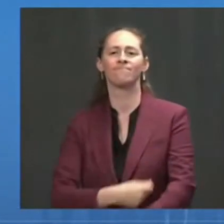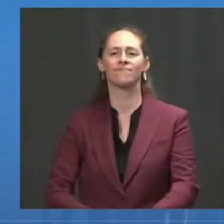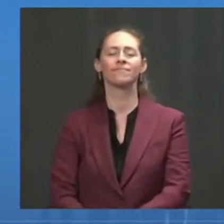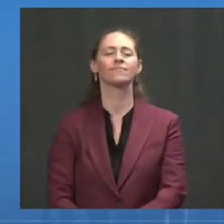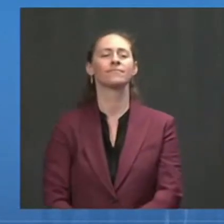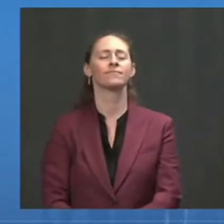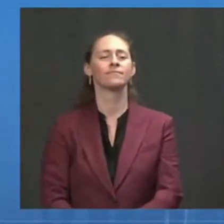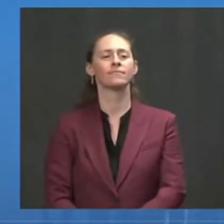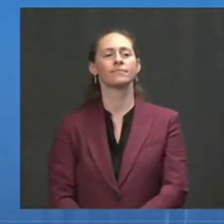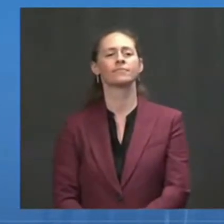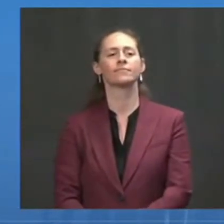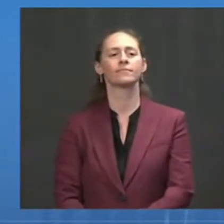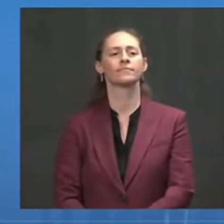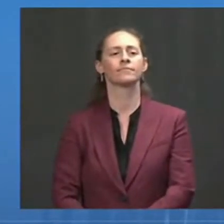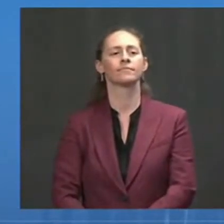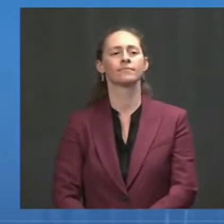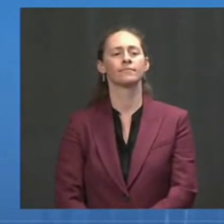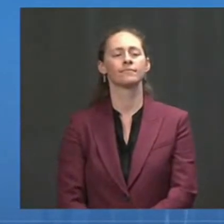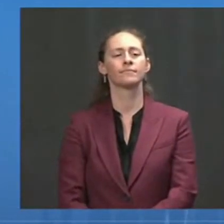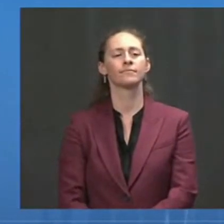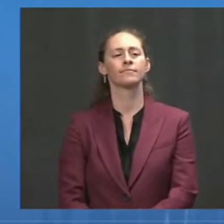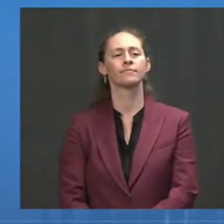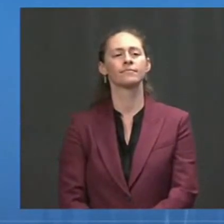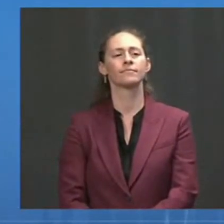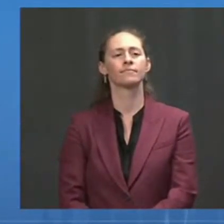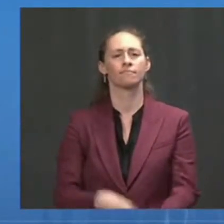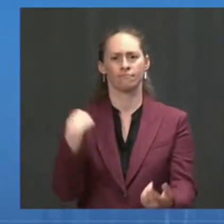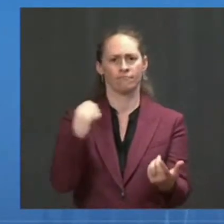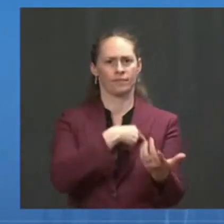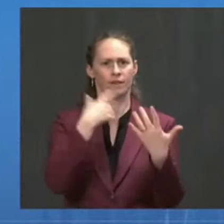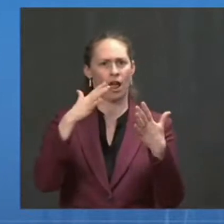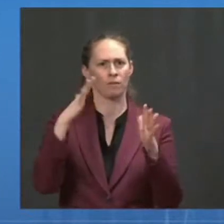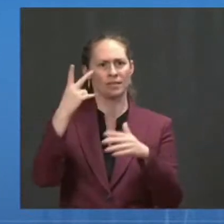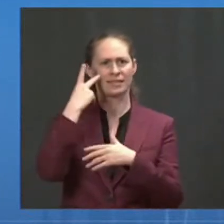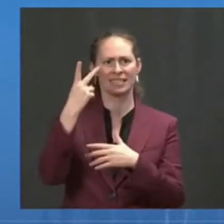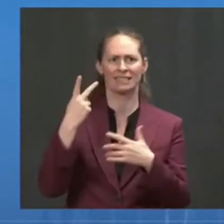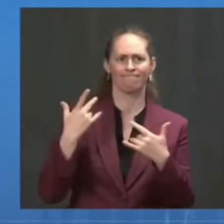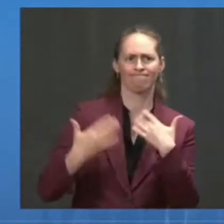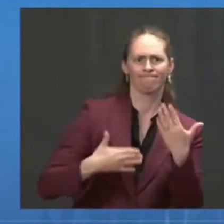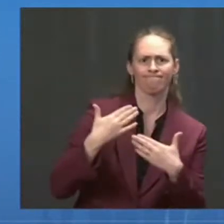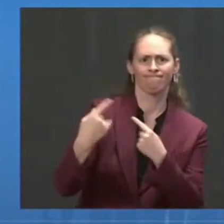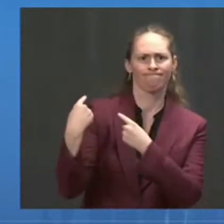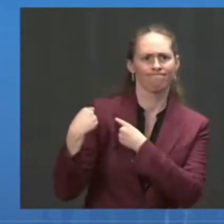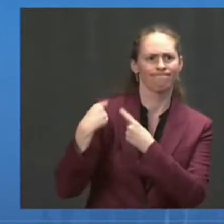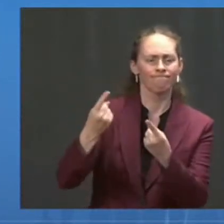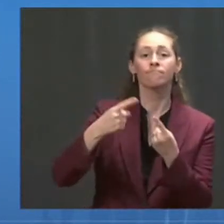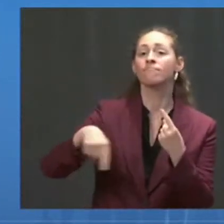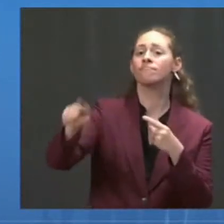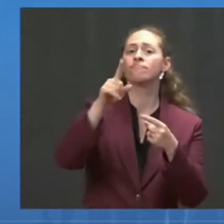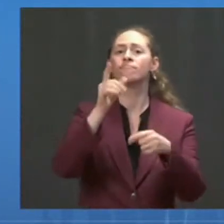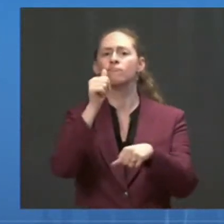Over the past few weeks, we've seen strong actions from across the public and private sectors to help end the pandemic.